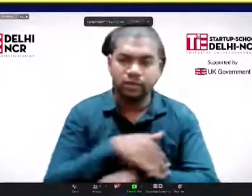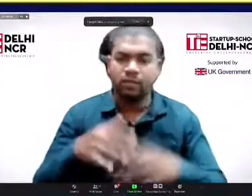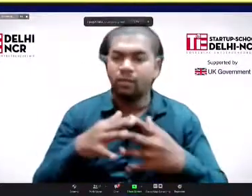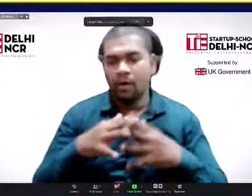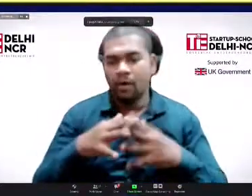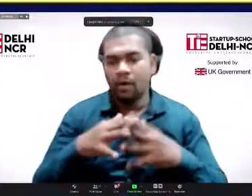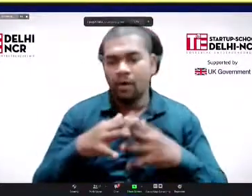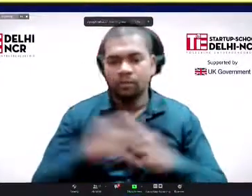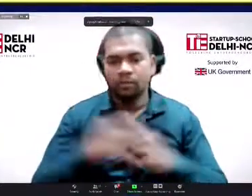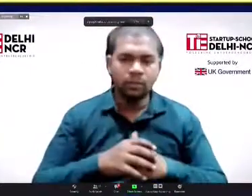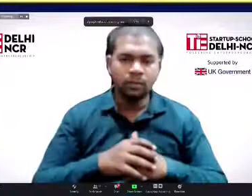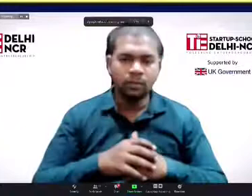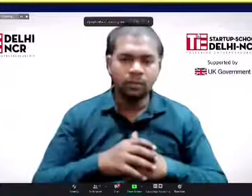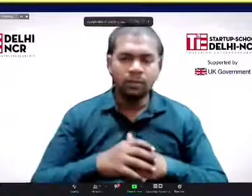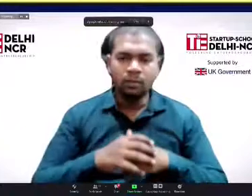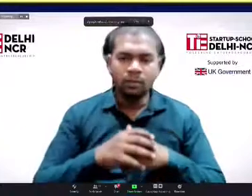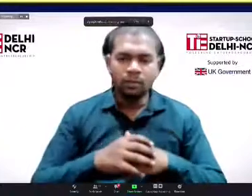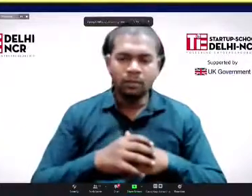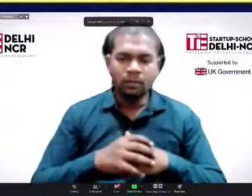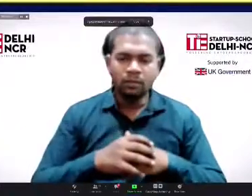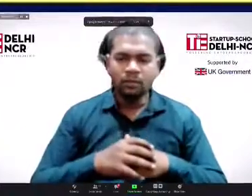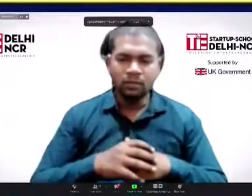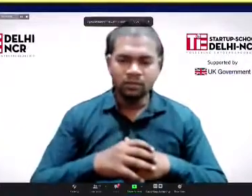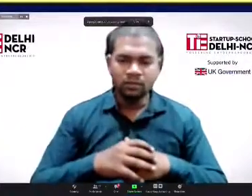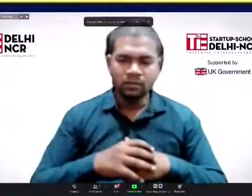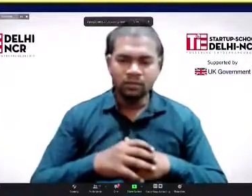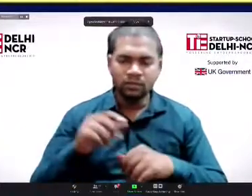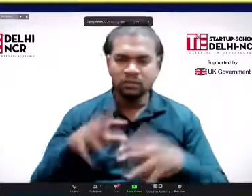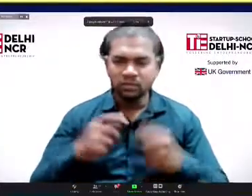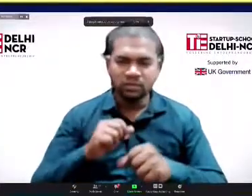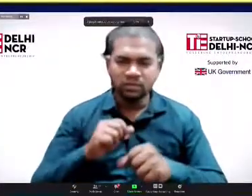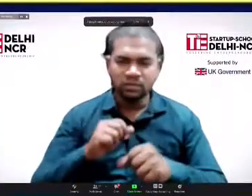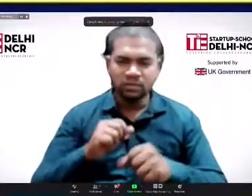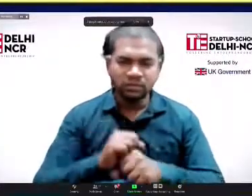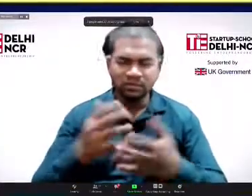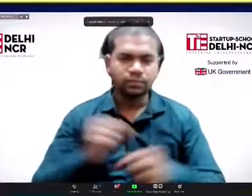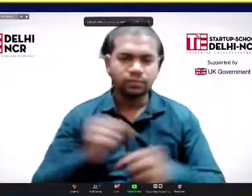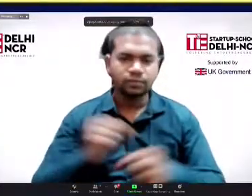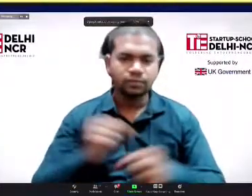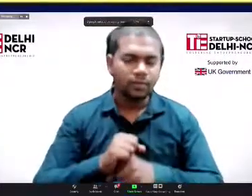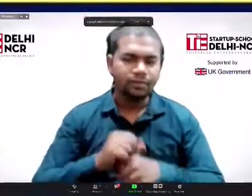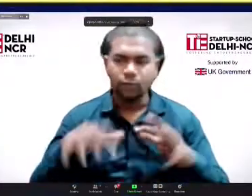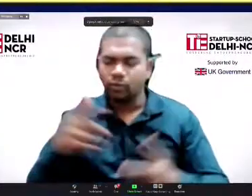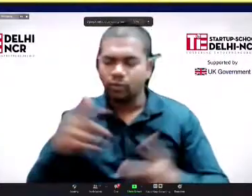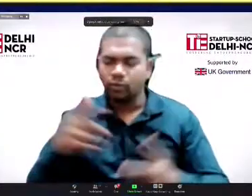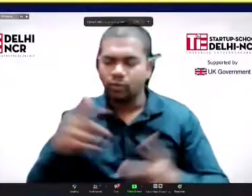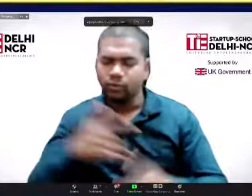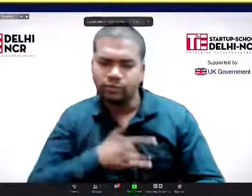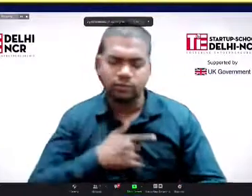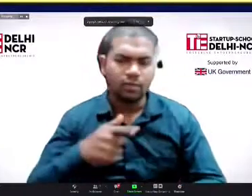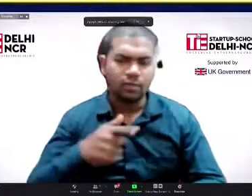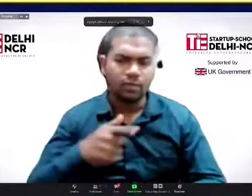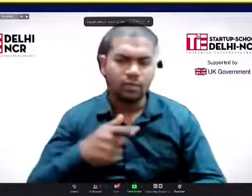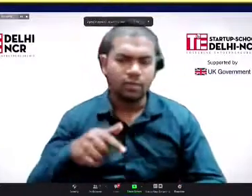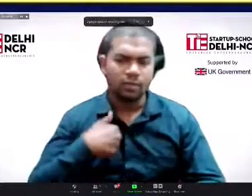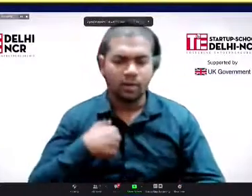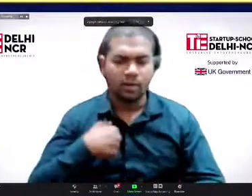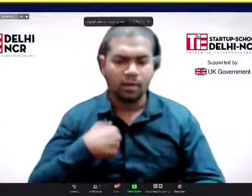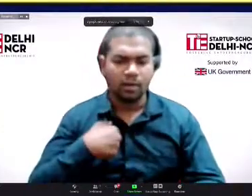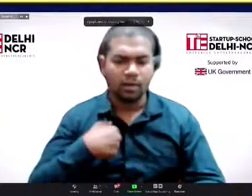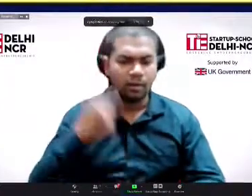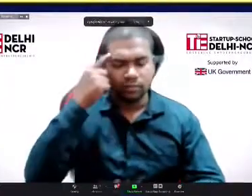care about how things work, not about how they feel. Our humanity side is very weak, and that is the